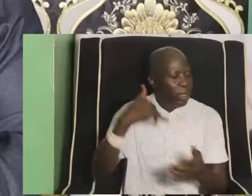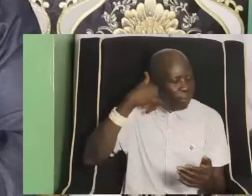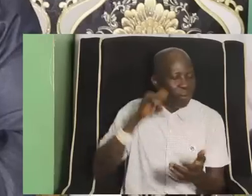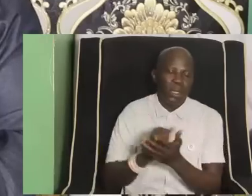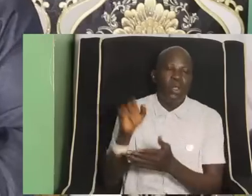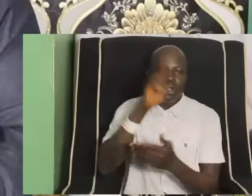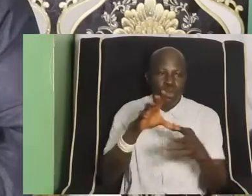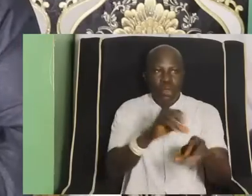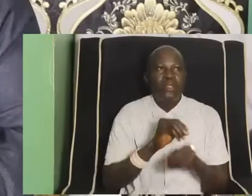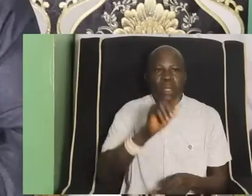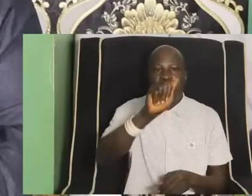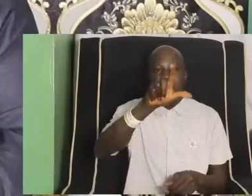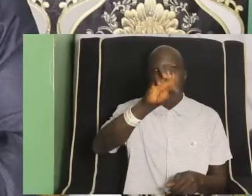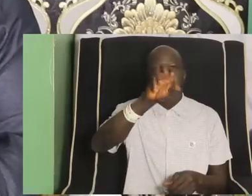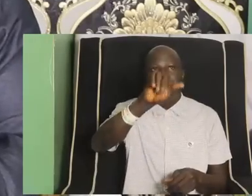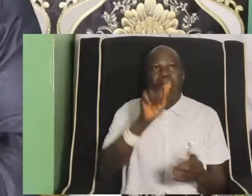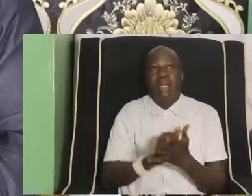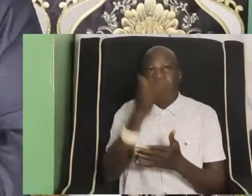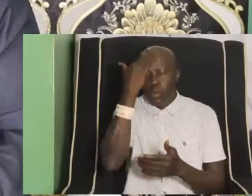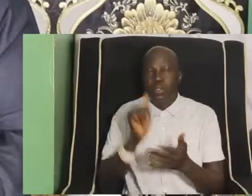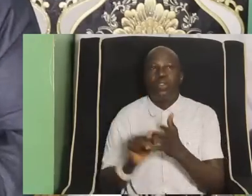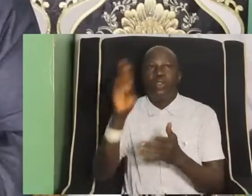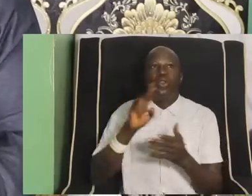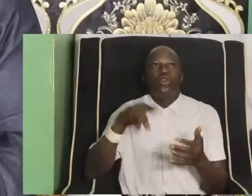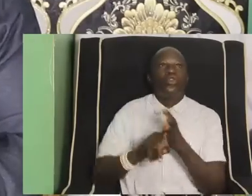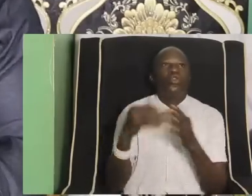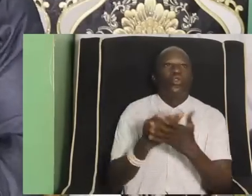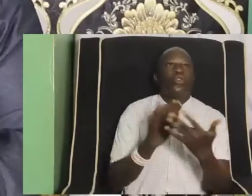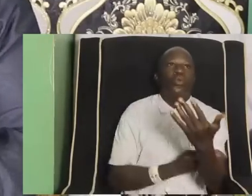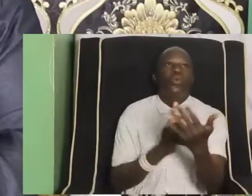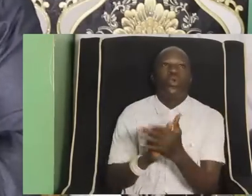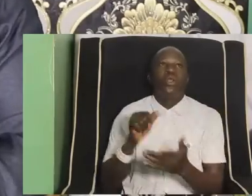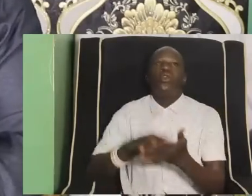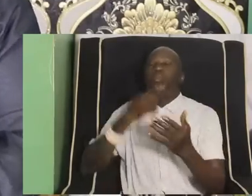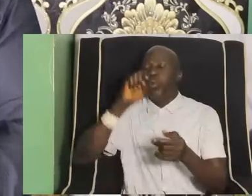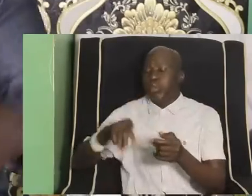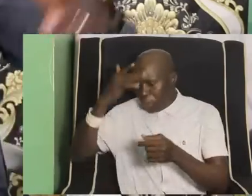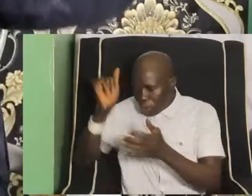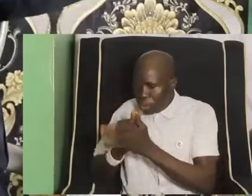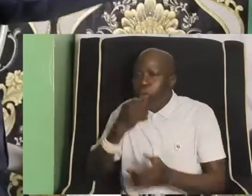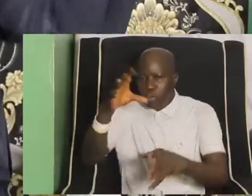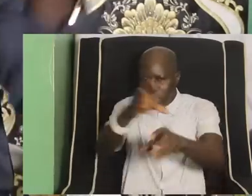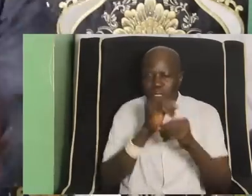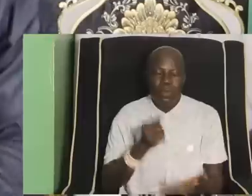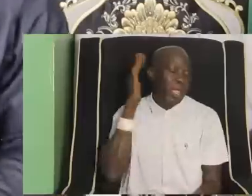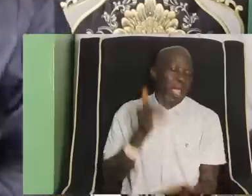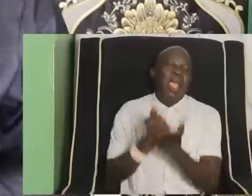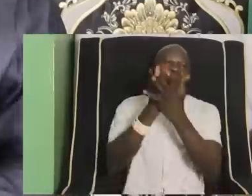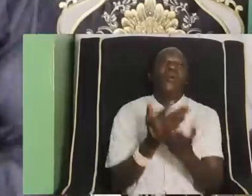will take their phone to receive money. That's what we use. Laro 7-7 7-7 because